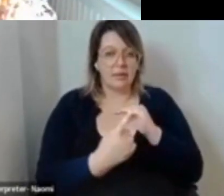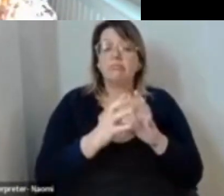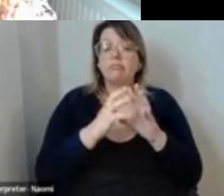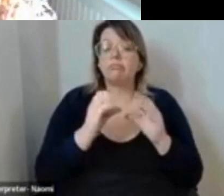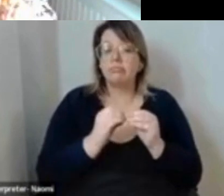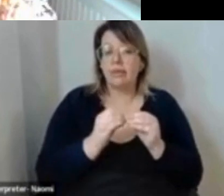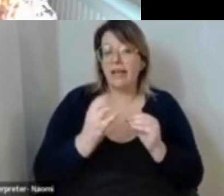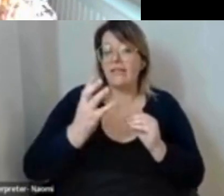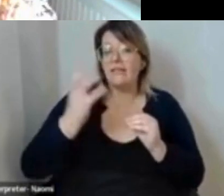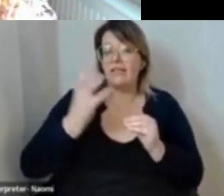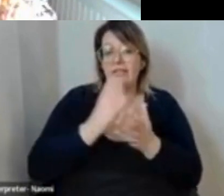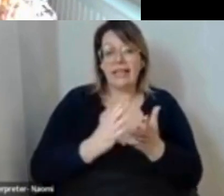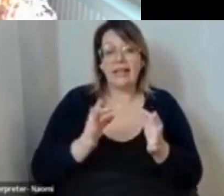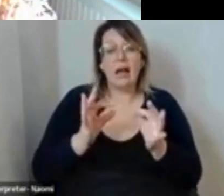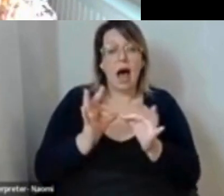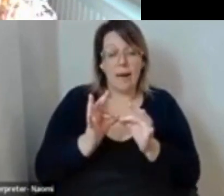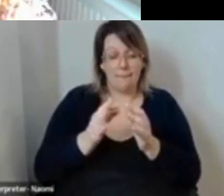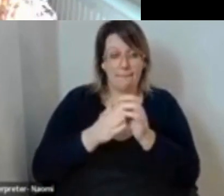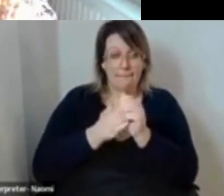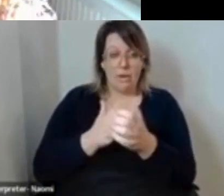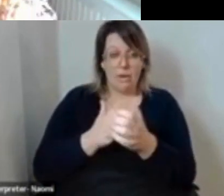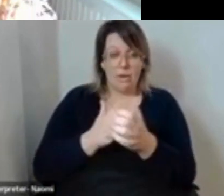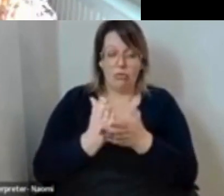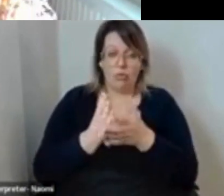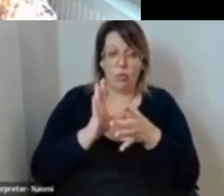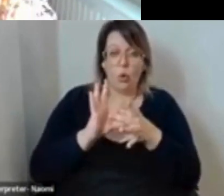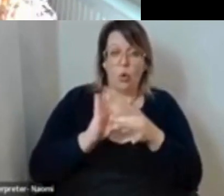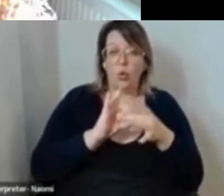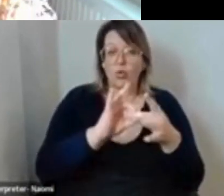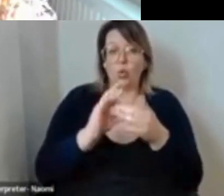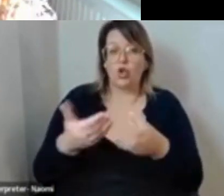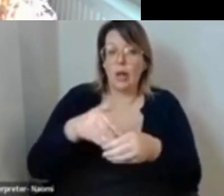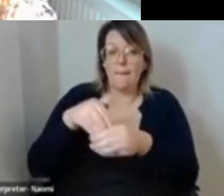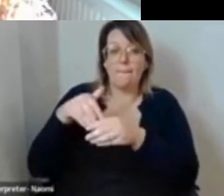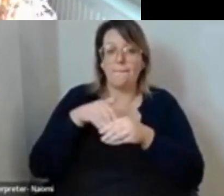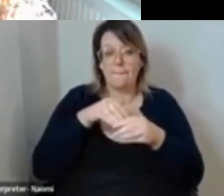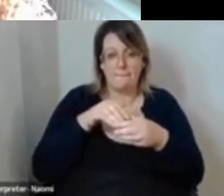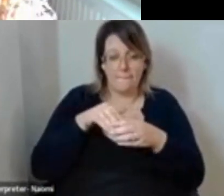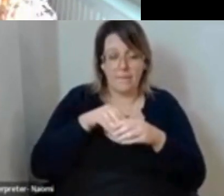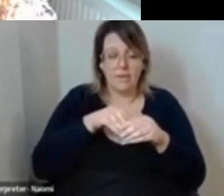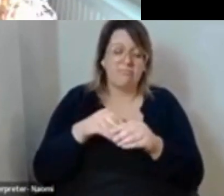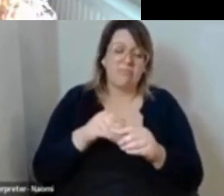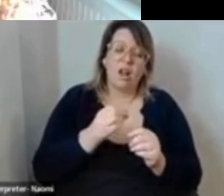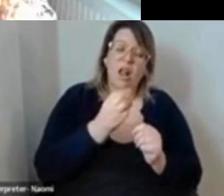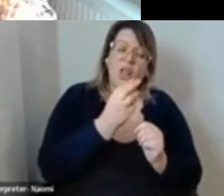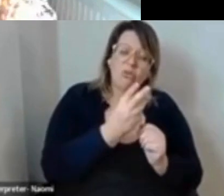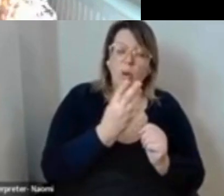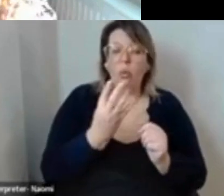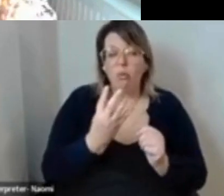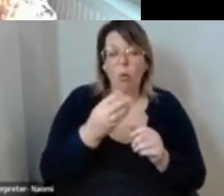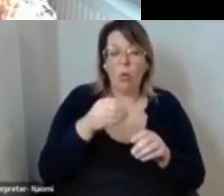be led by consortia, with an average of 3 or 4 organisations making up each consortium, and that includes the